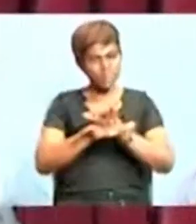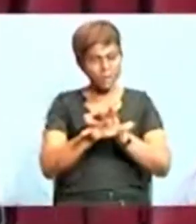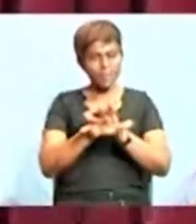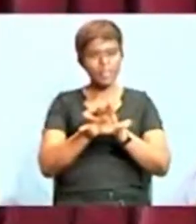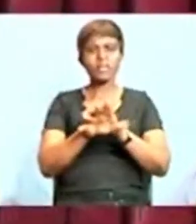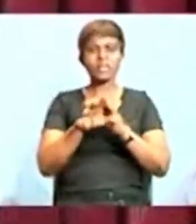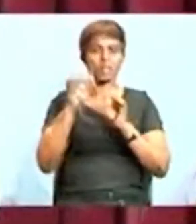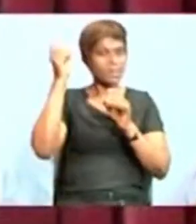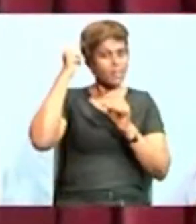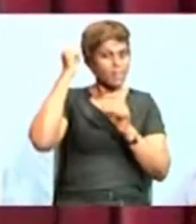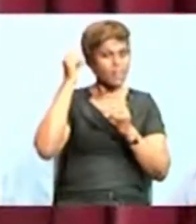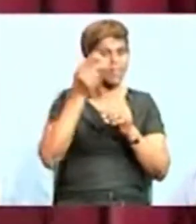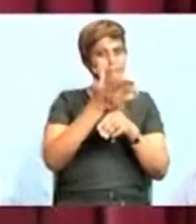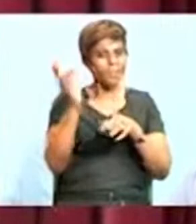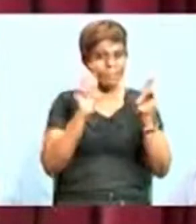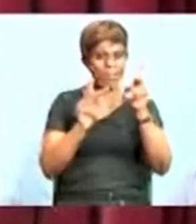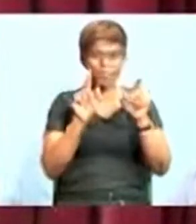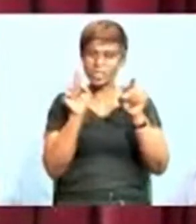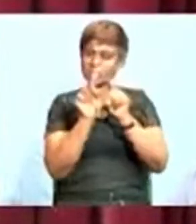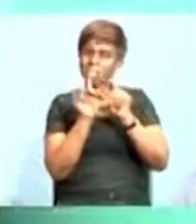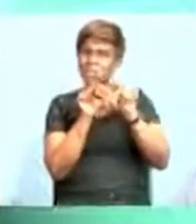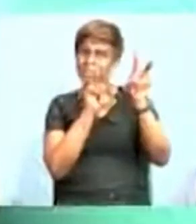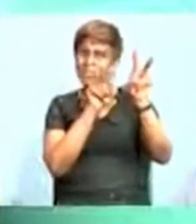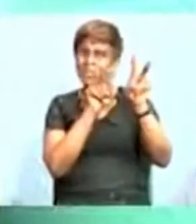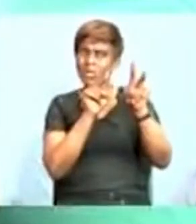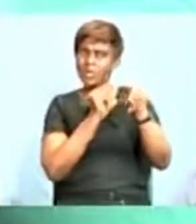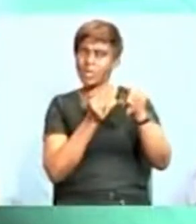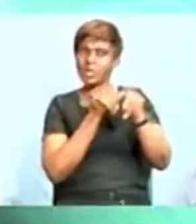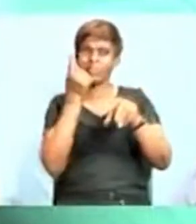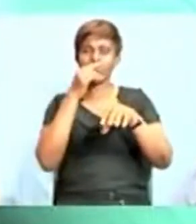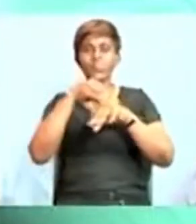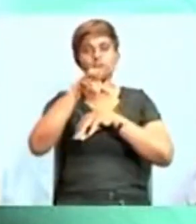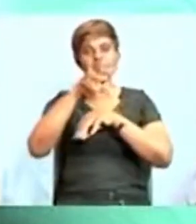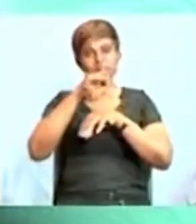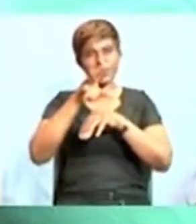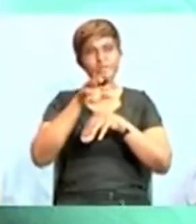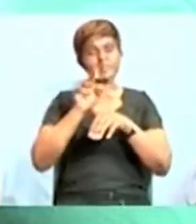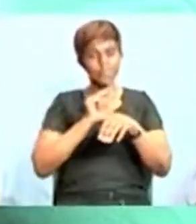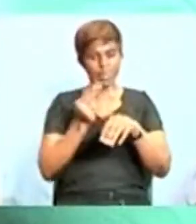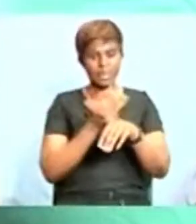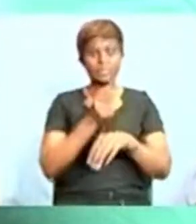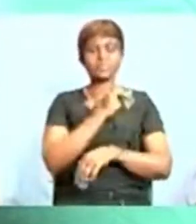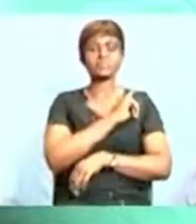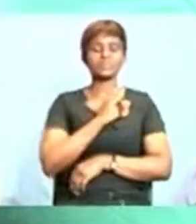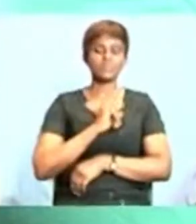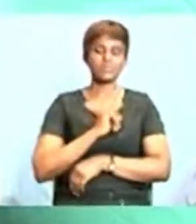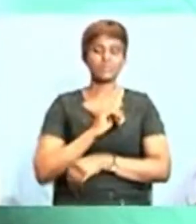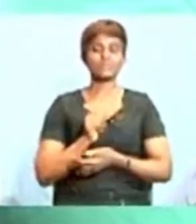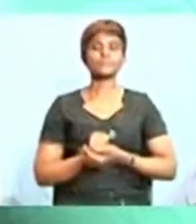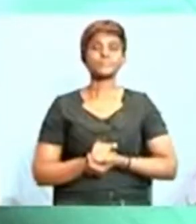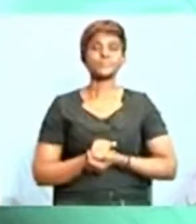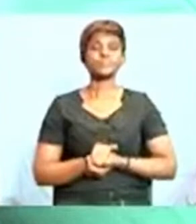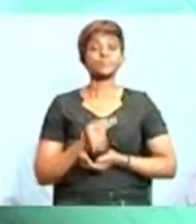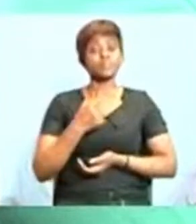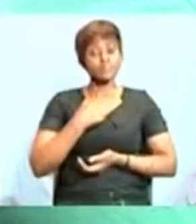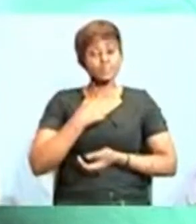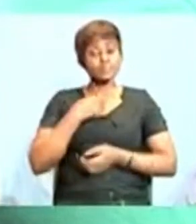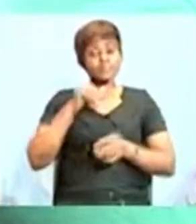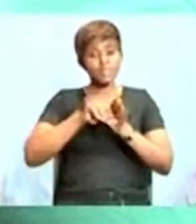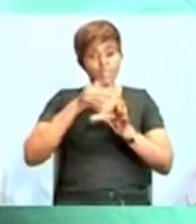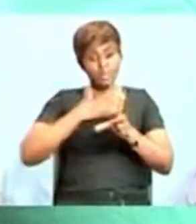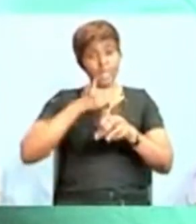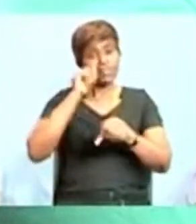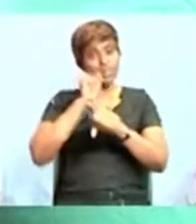mindsets of our people and of those that look to us for guidance as an institution. I'll be failing in my